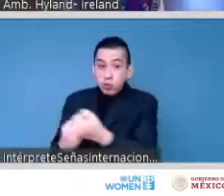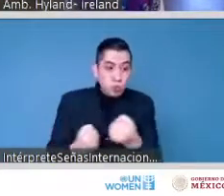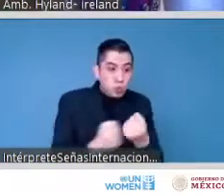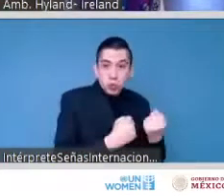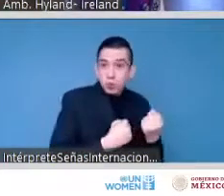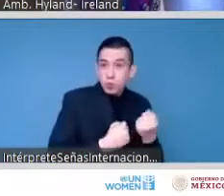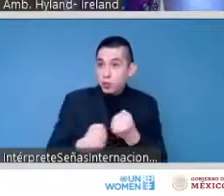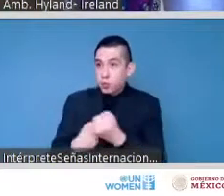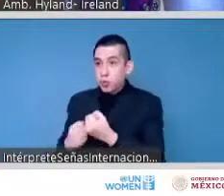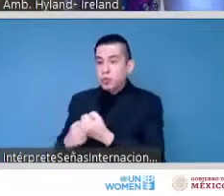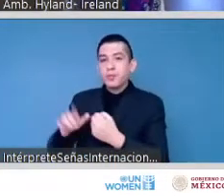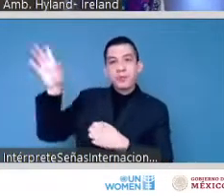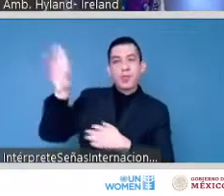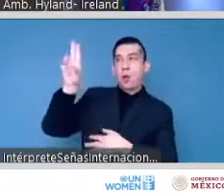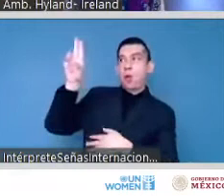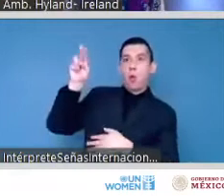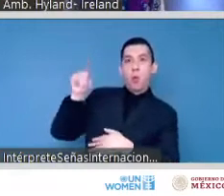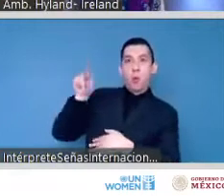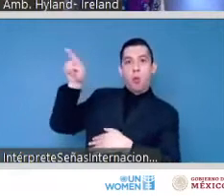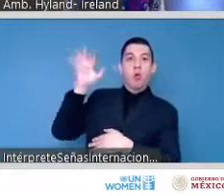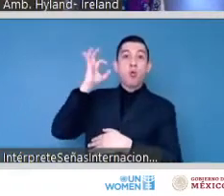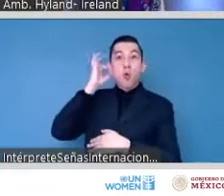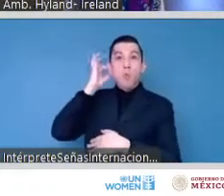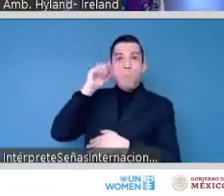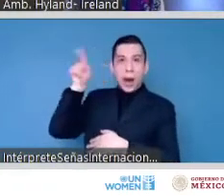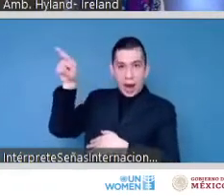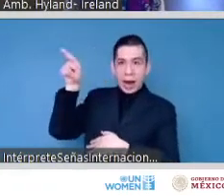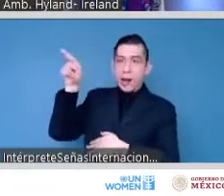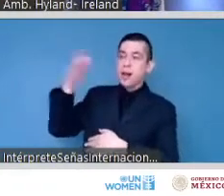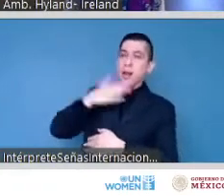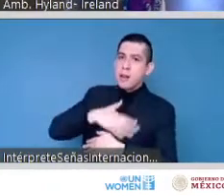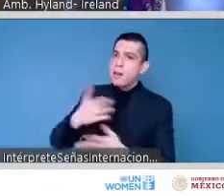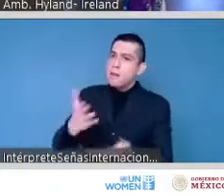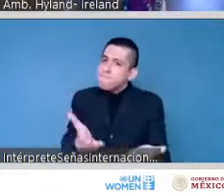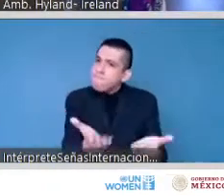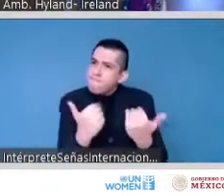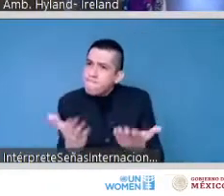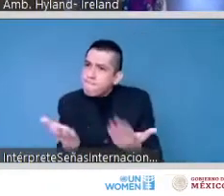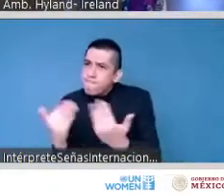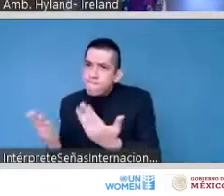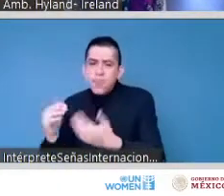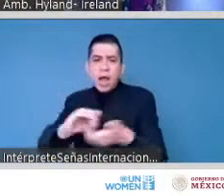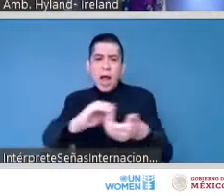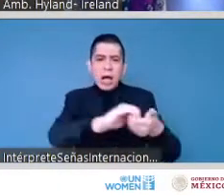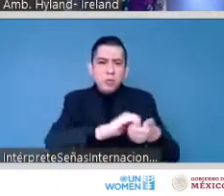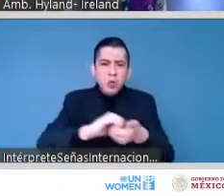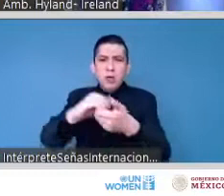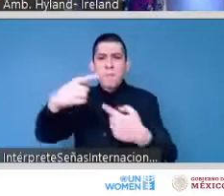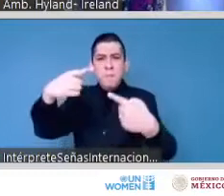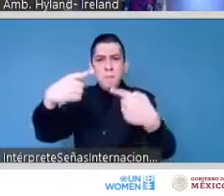of the national strategy. And of course, the emphasis here must be on meaningful, because many of us have been in civil